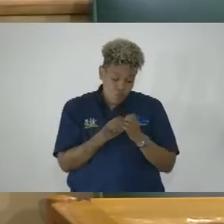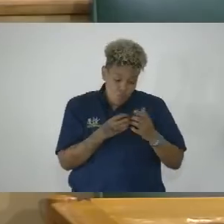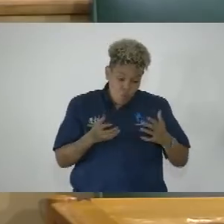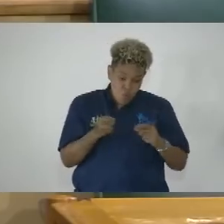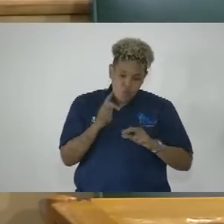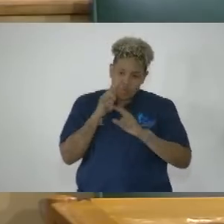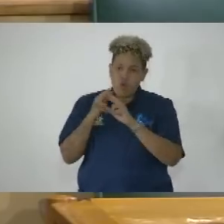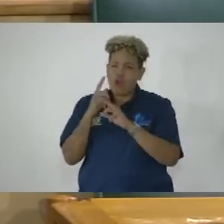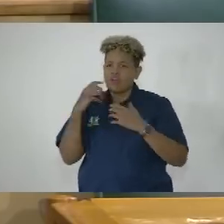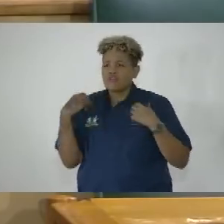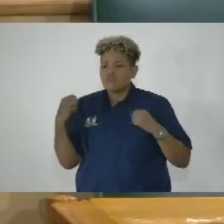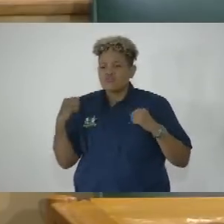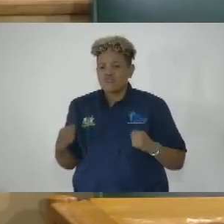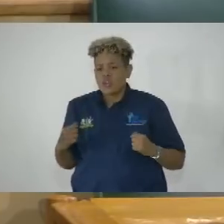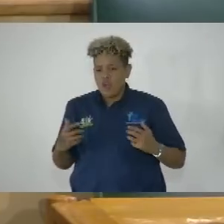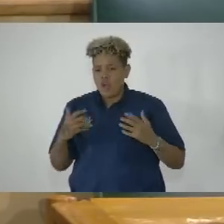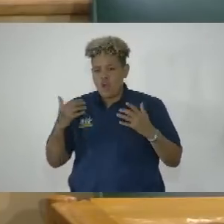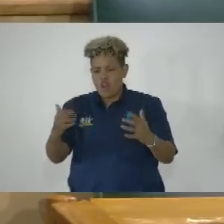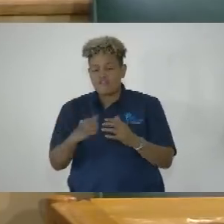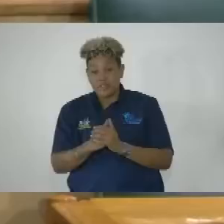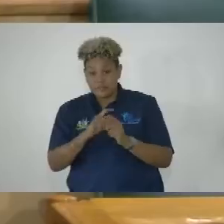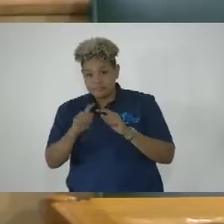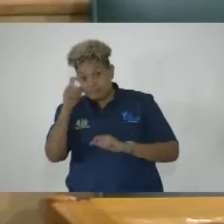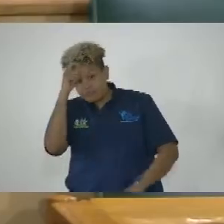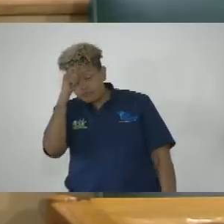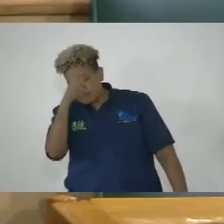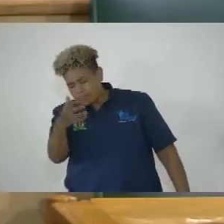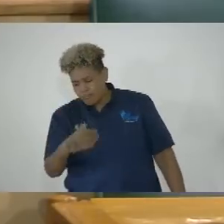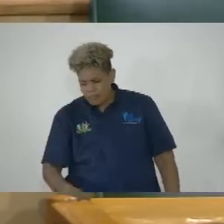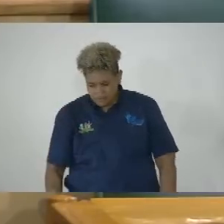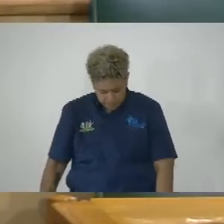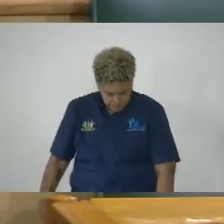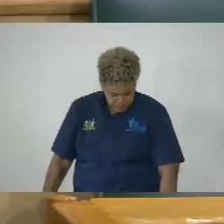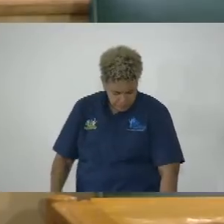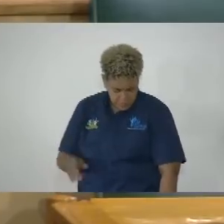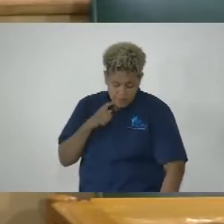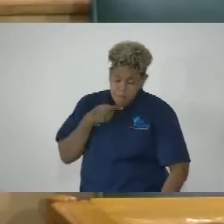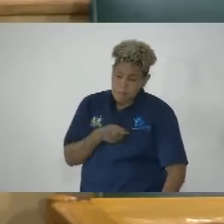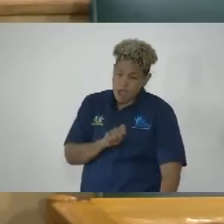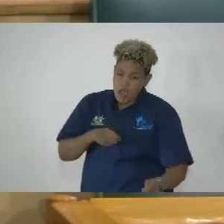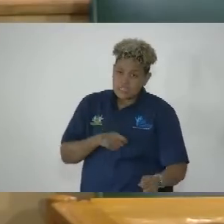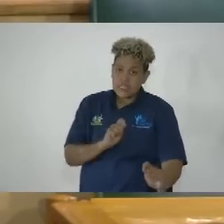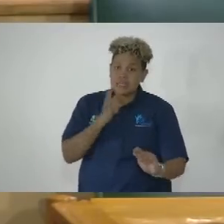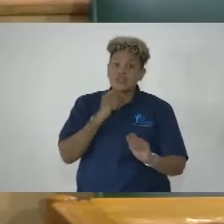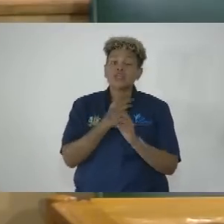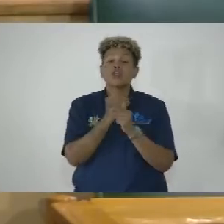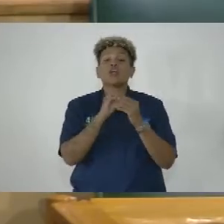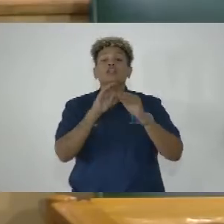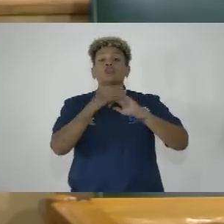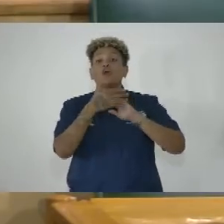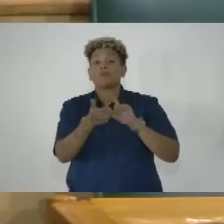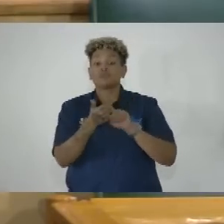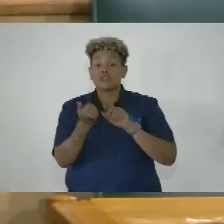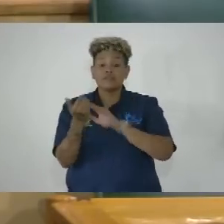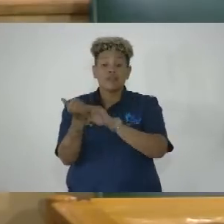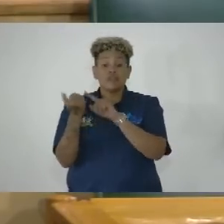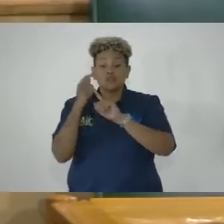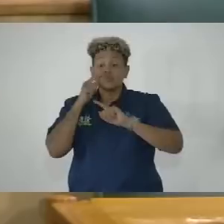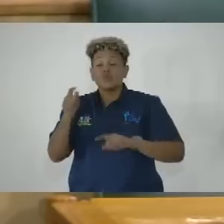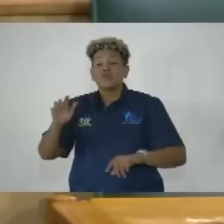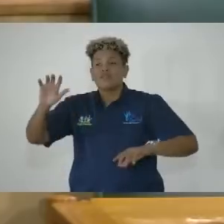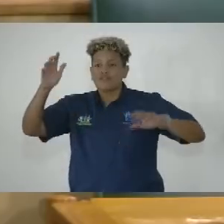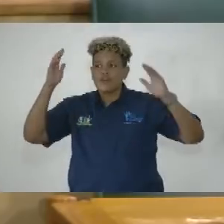call it recovery. However, bauxite mining in Jamaica has led to